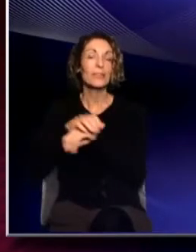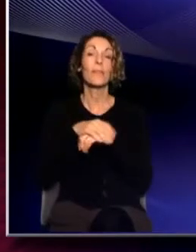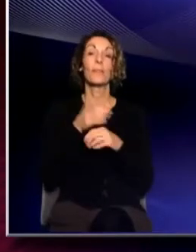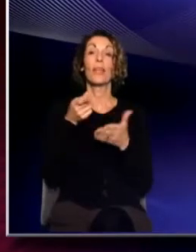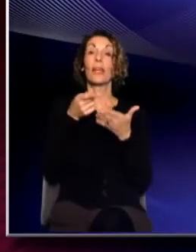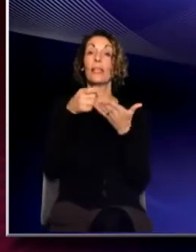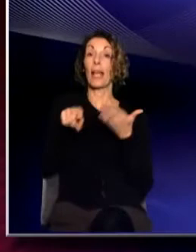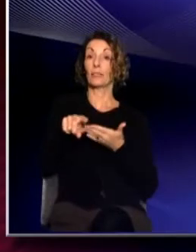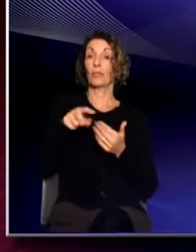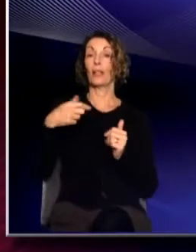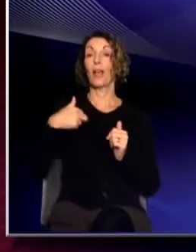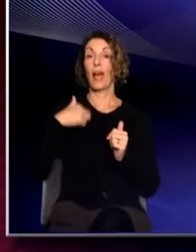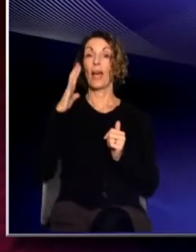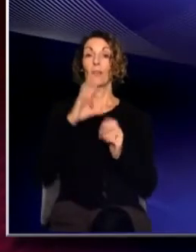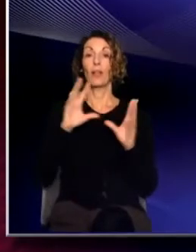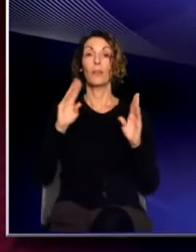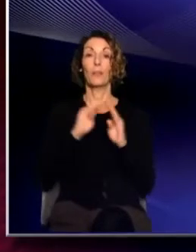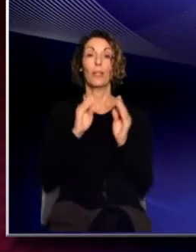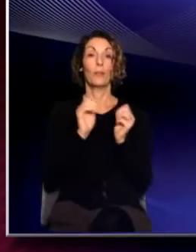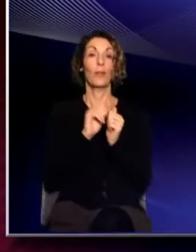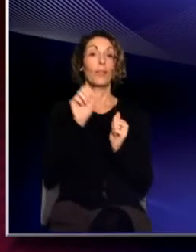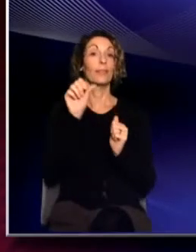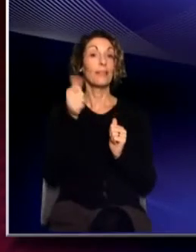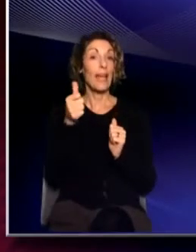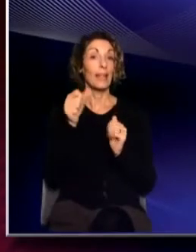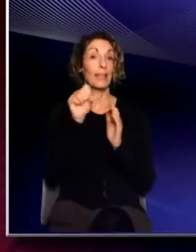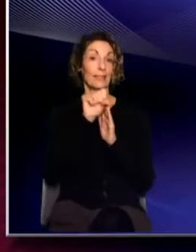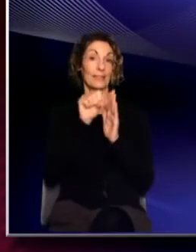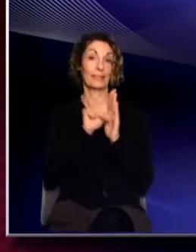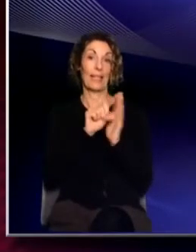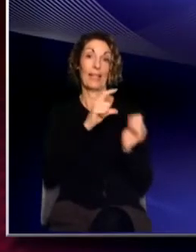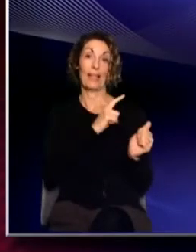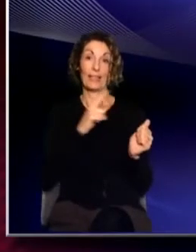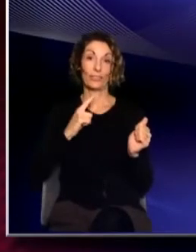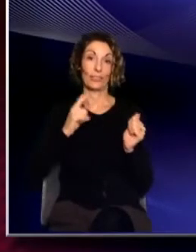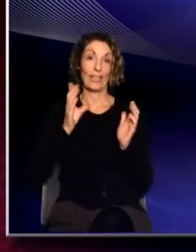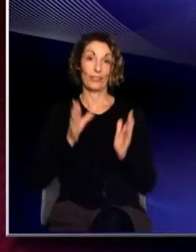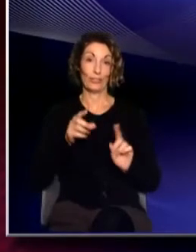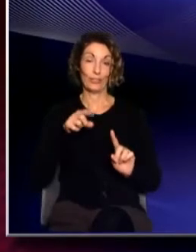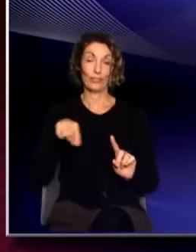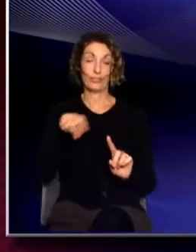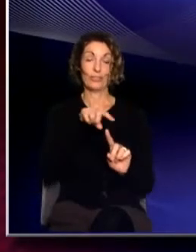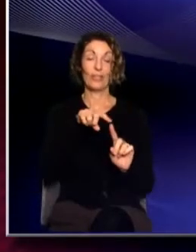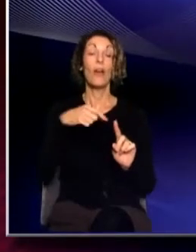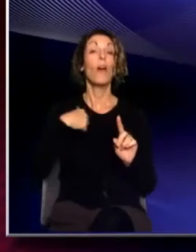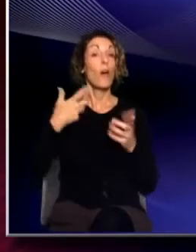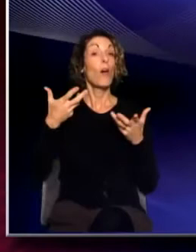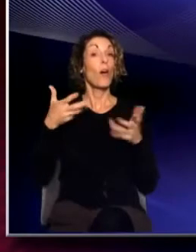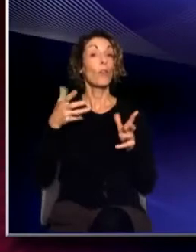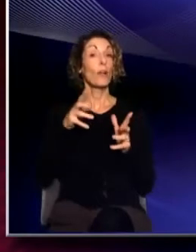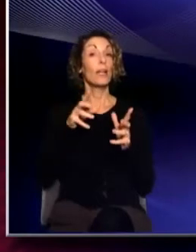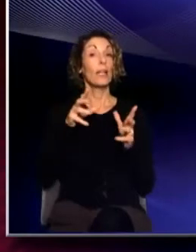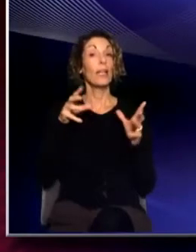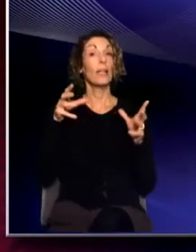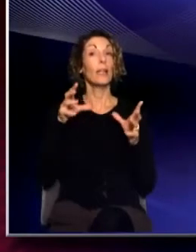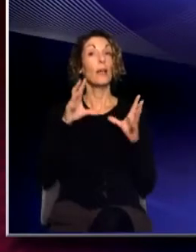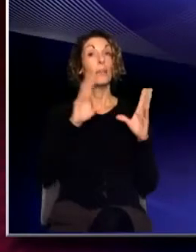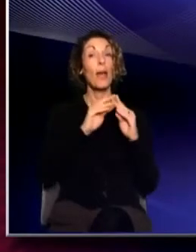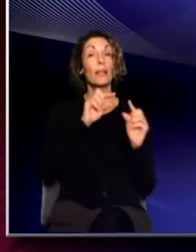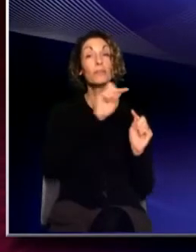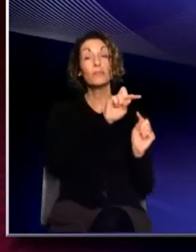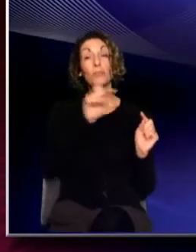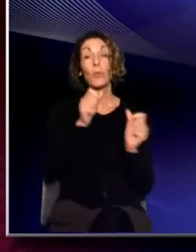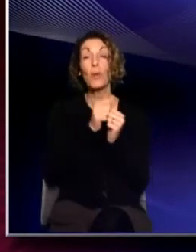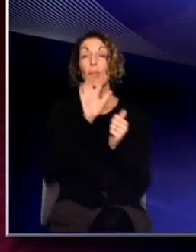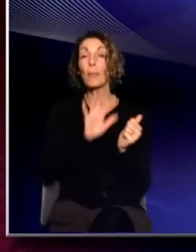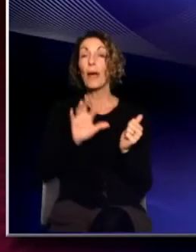week, I'm meeting with 10 state legislators. I've already met with about 10